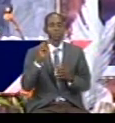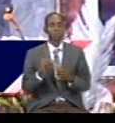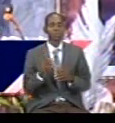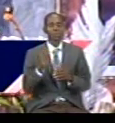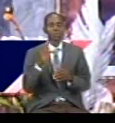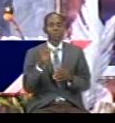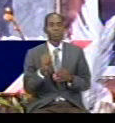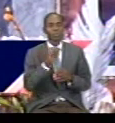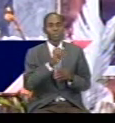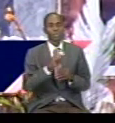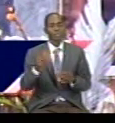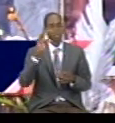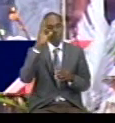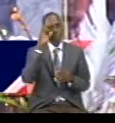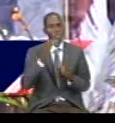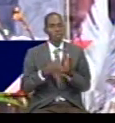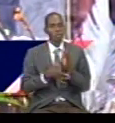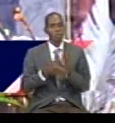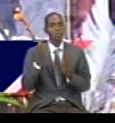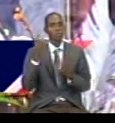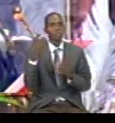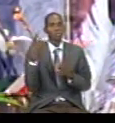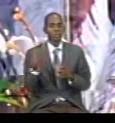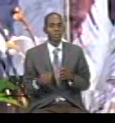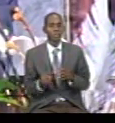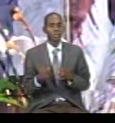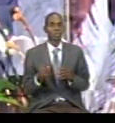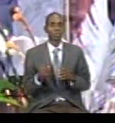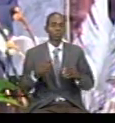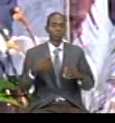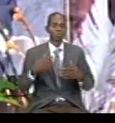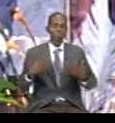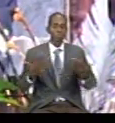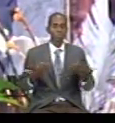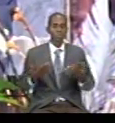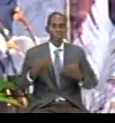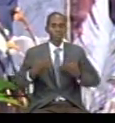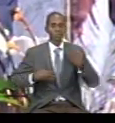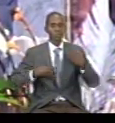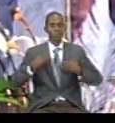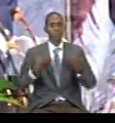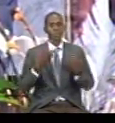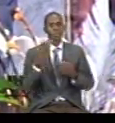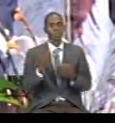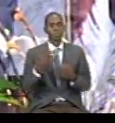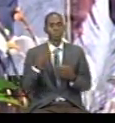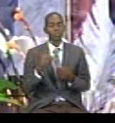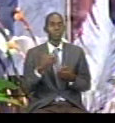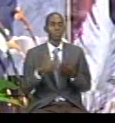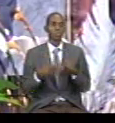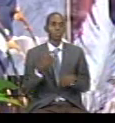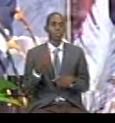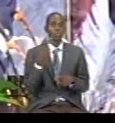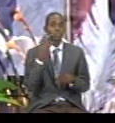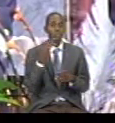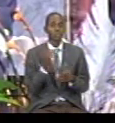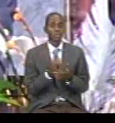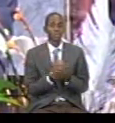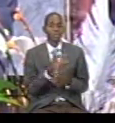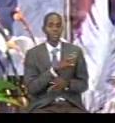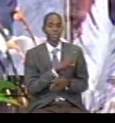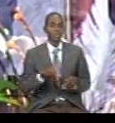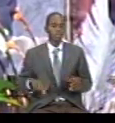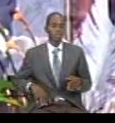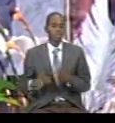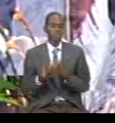the countenance of his friend. As you read the words of Jesus, he counsels you. He cleanses you.